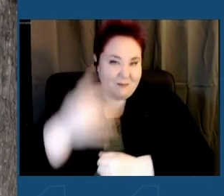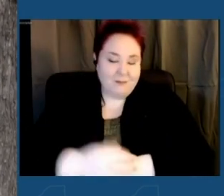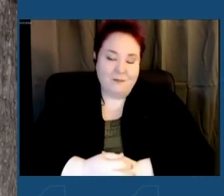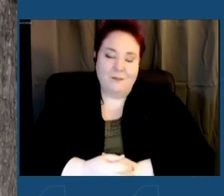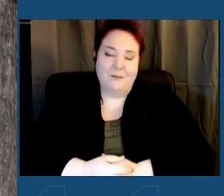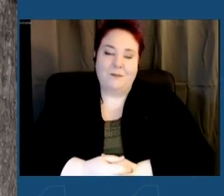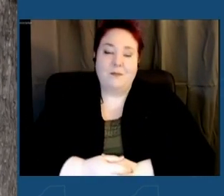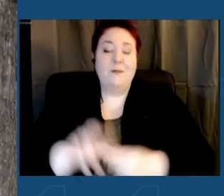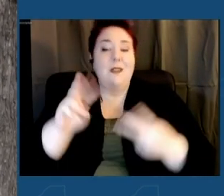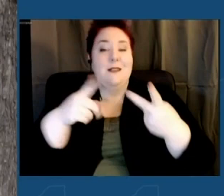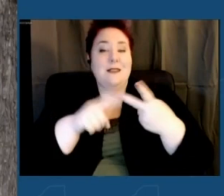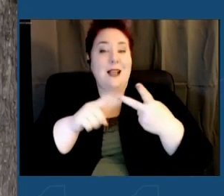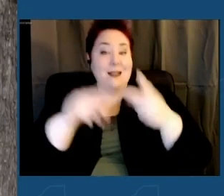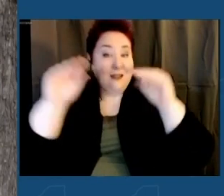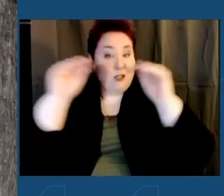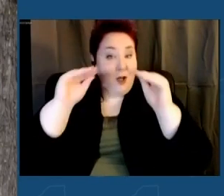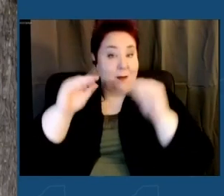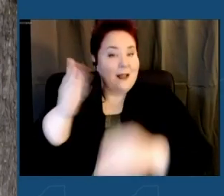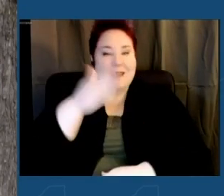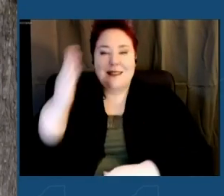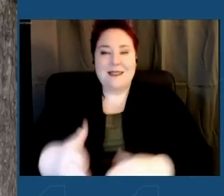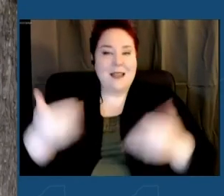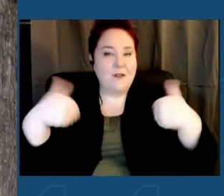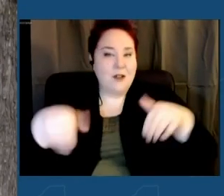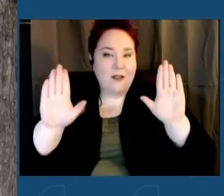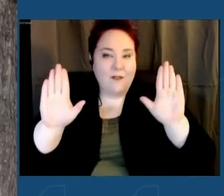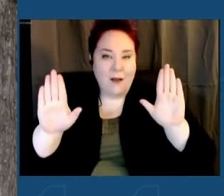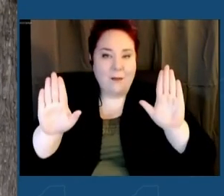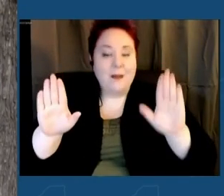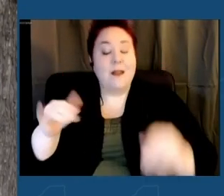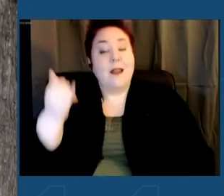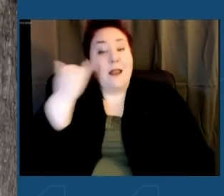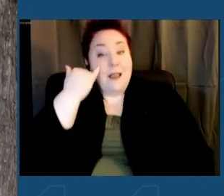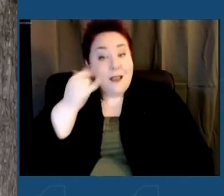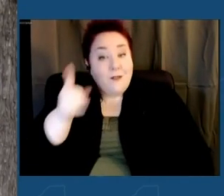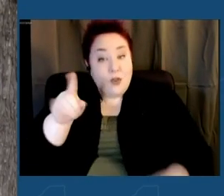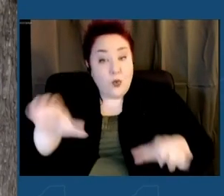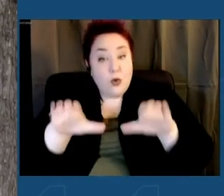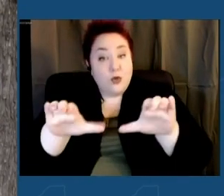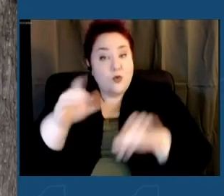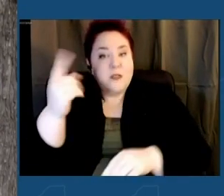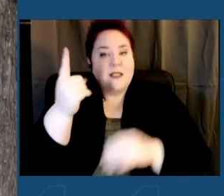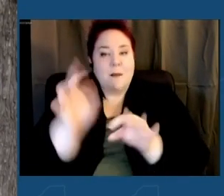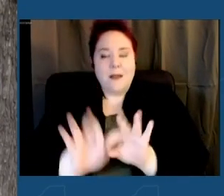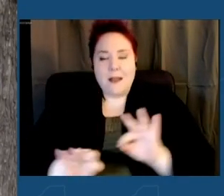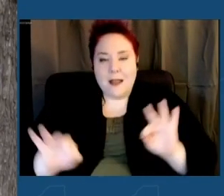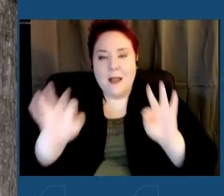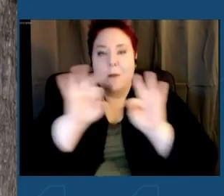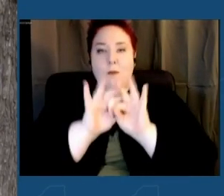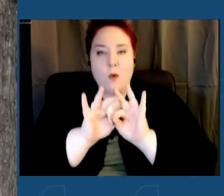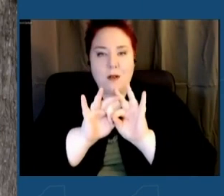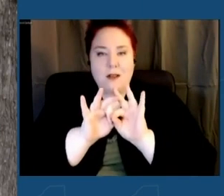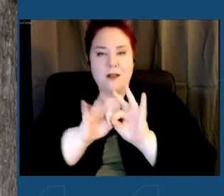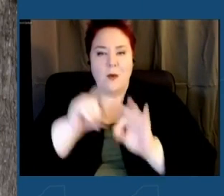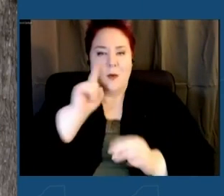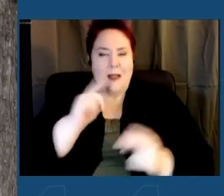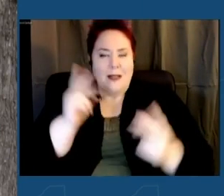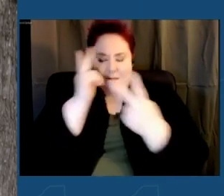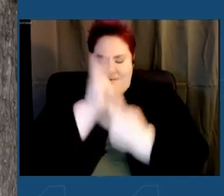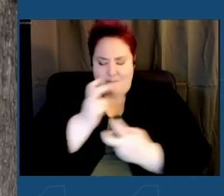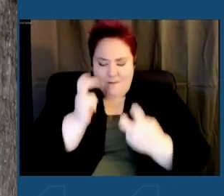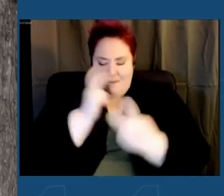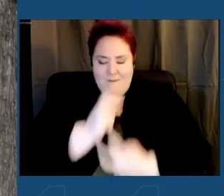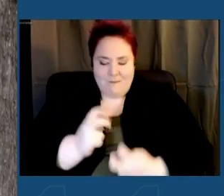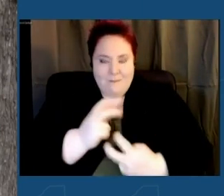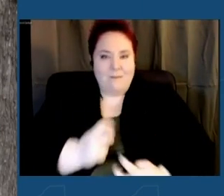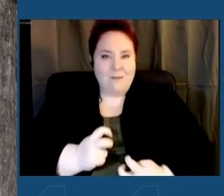give up. He told me if you're doing something that's important, search your heart. Know what you're doing